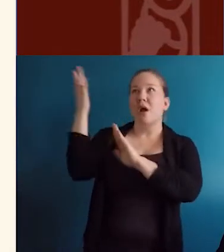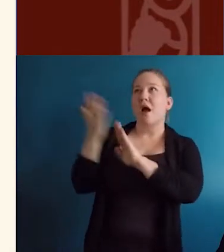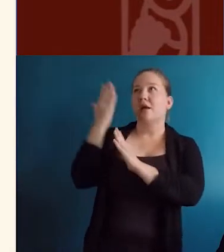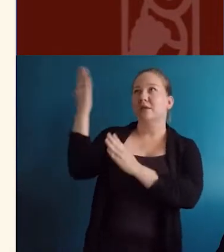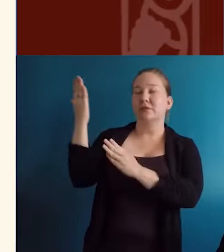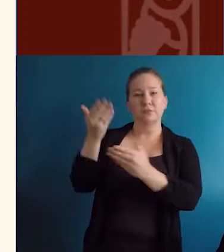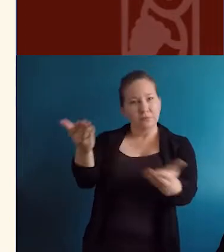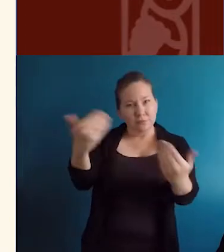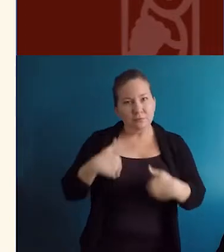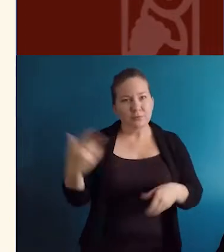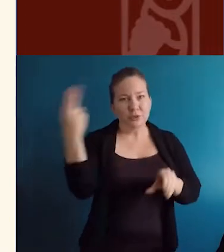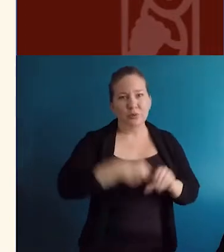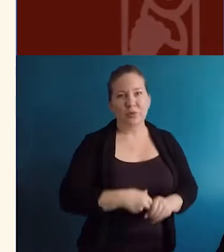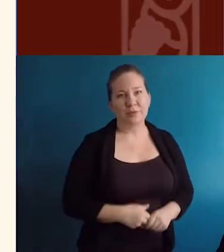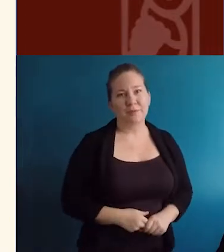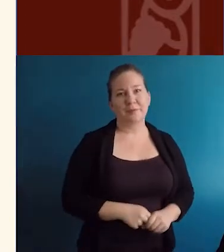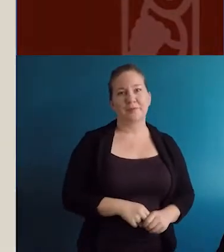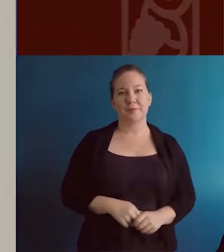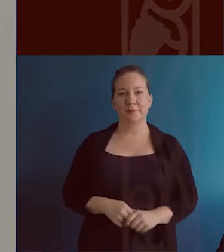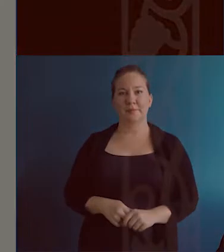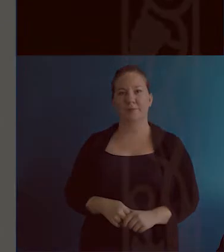join us in singing.